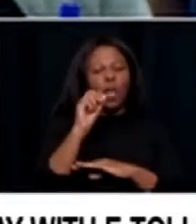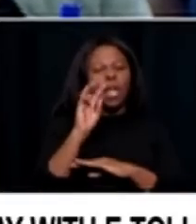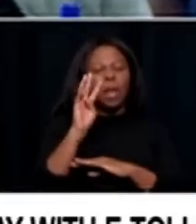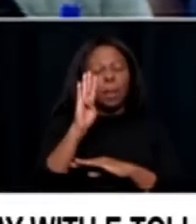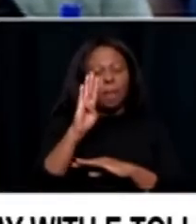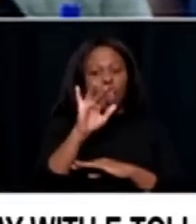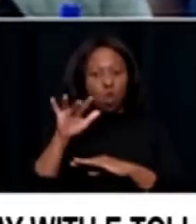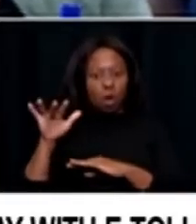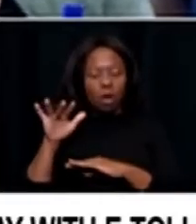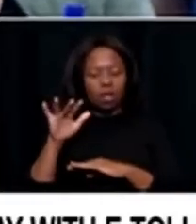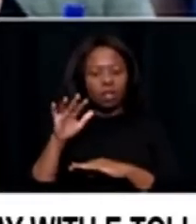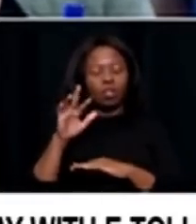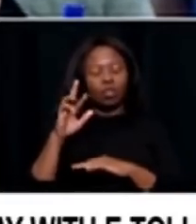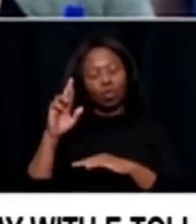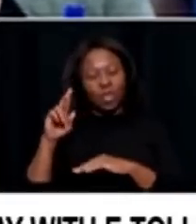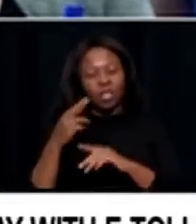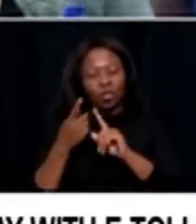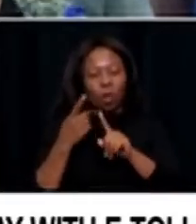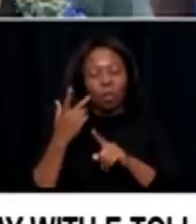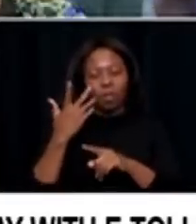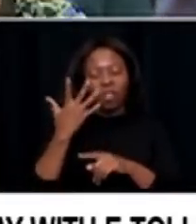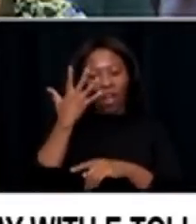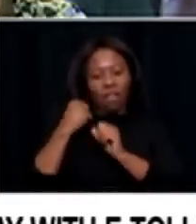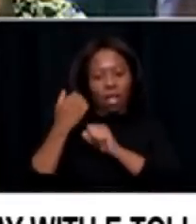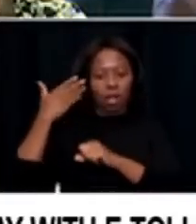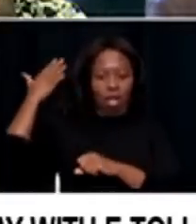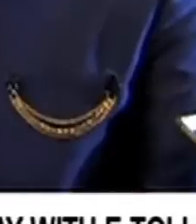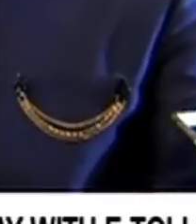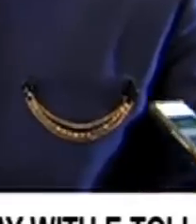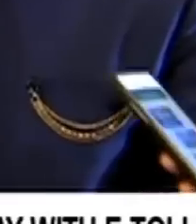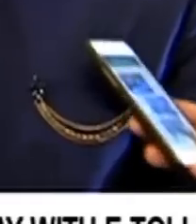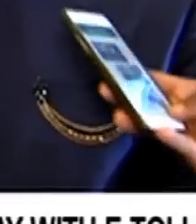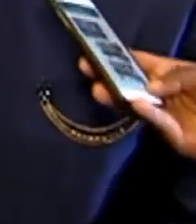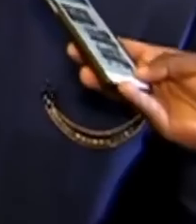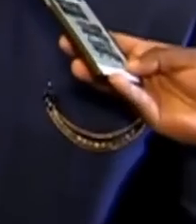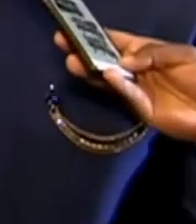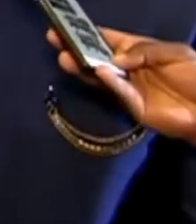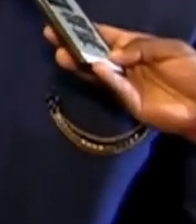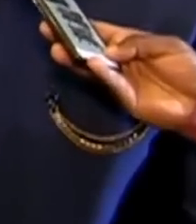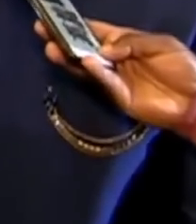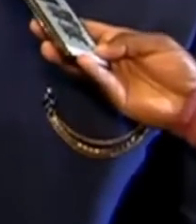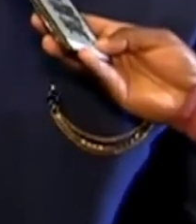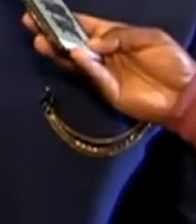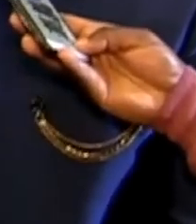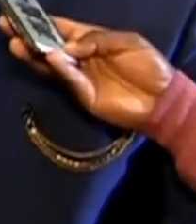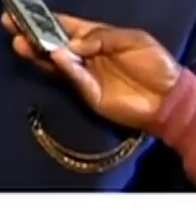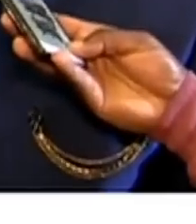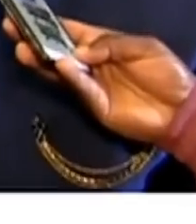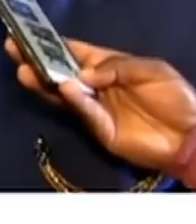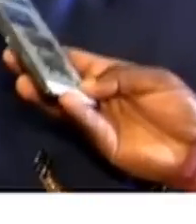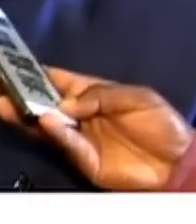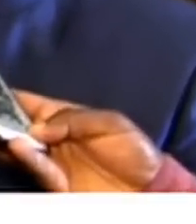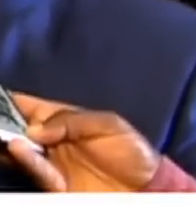by Makhura's speech, some labeling it as a mere talk shop. Well, you know, it was like we're listening to the state of